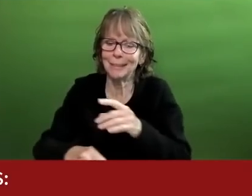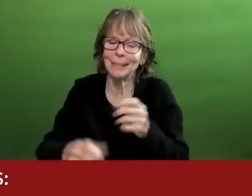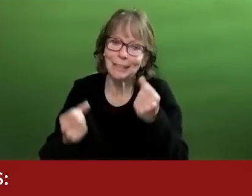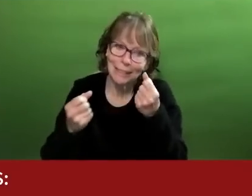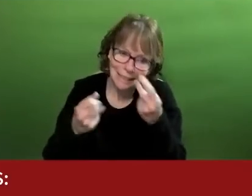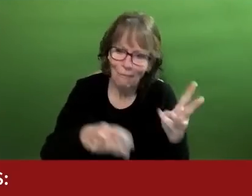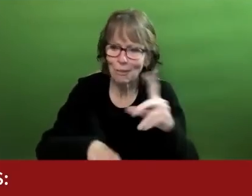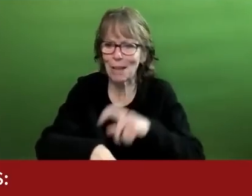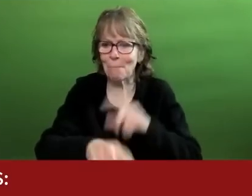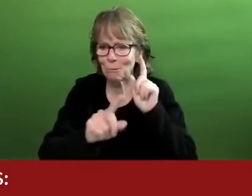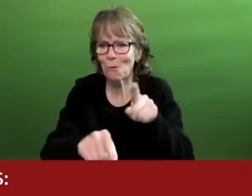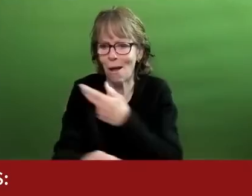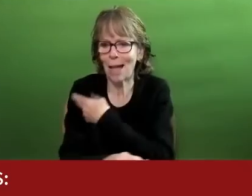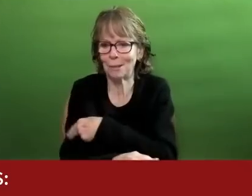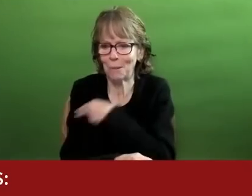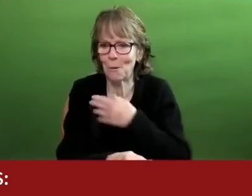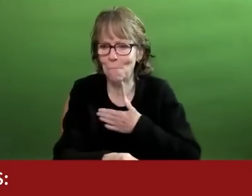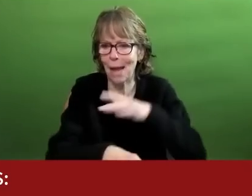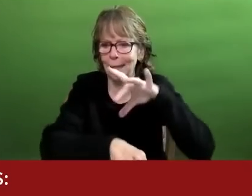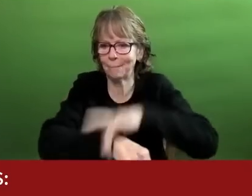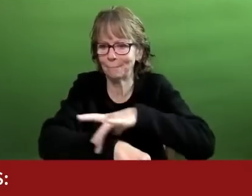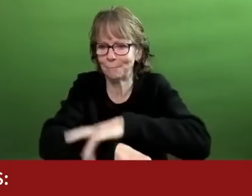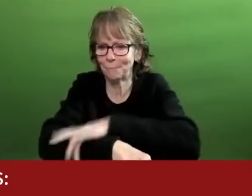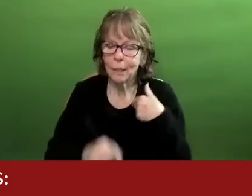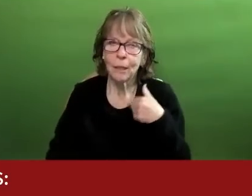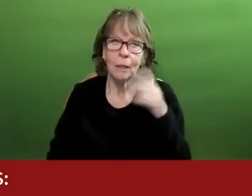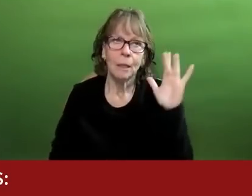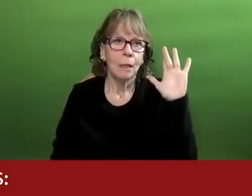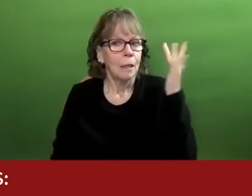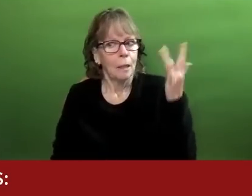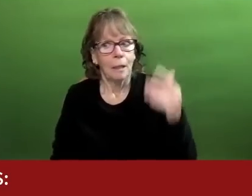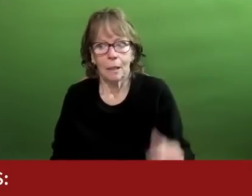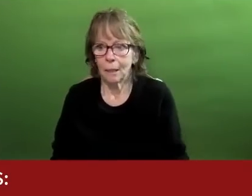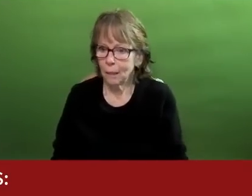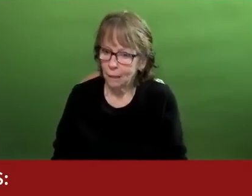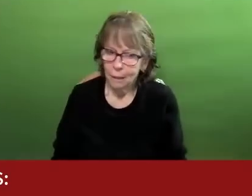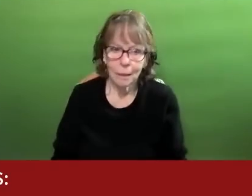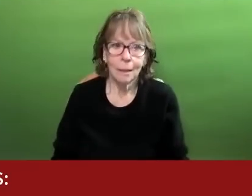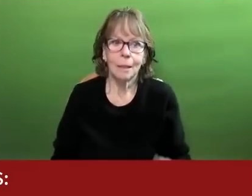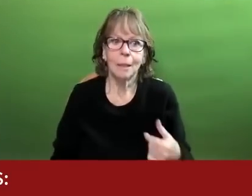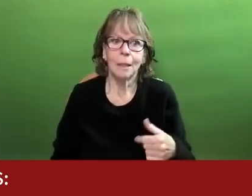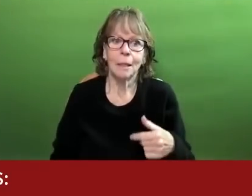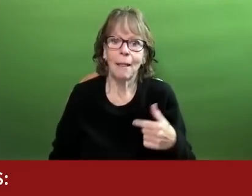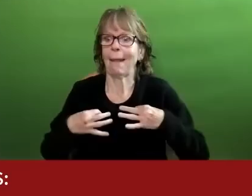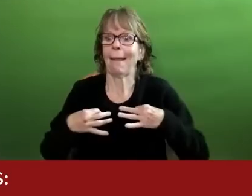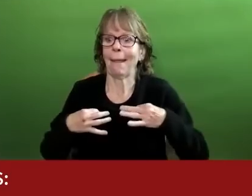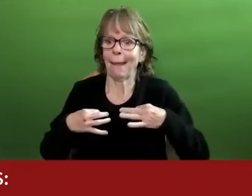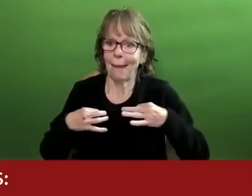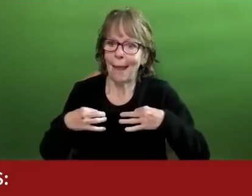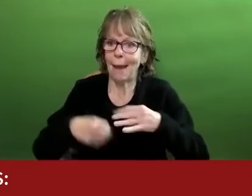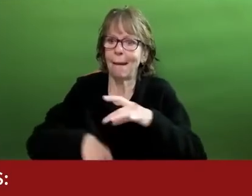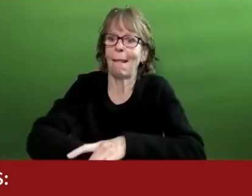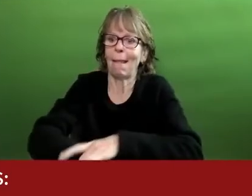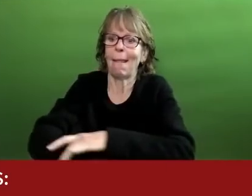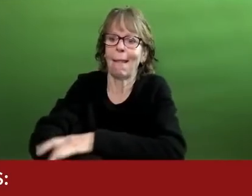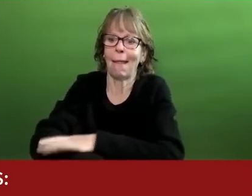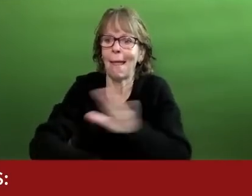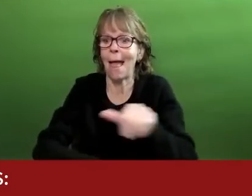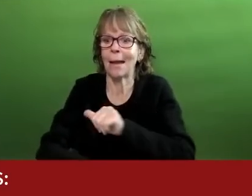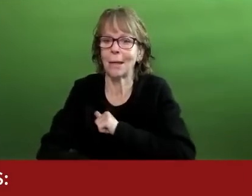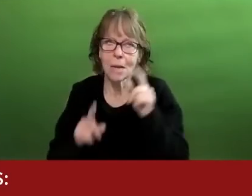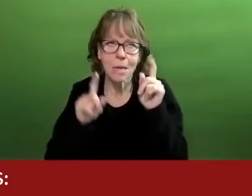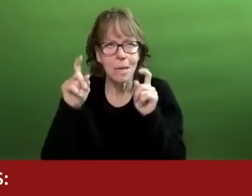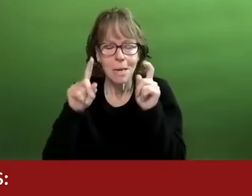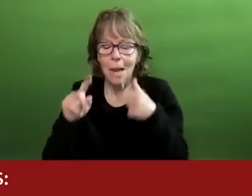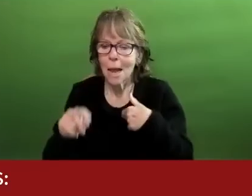and then a picture of me looking kind of annoyed while in the hospital wearing a gown. So this is about access and